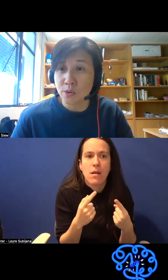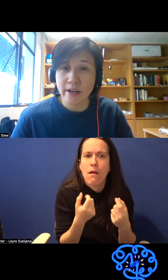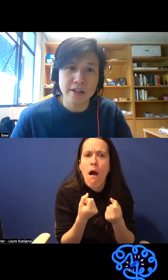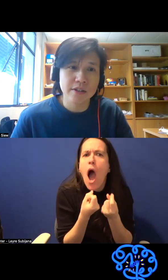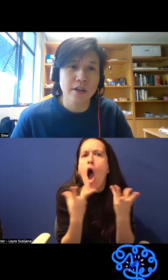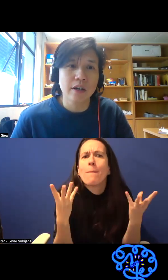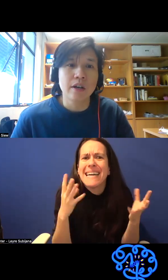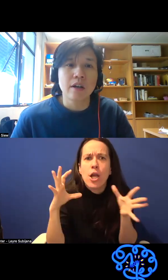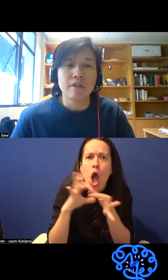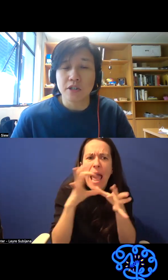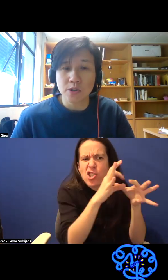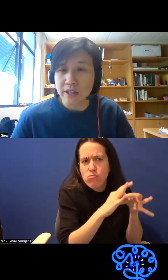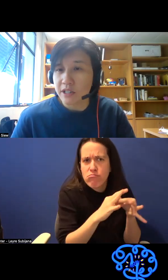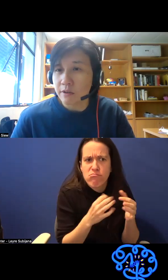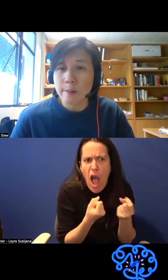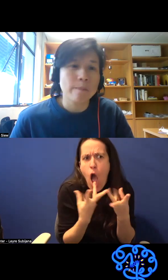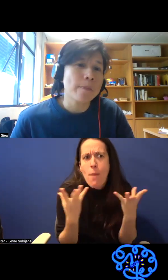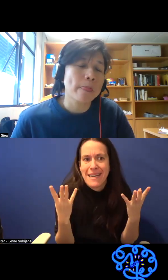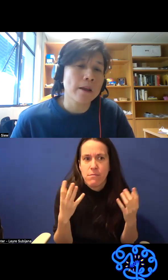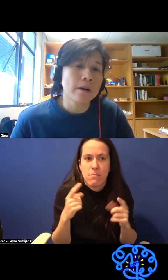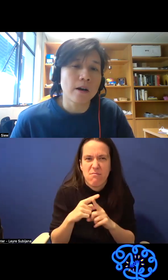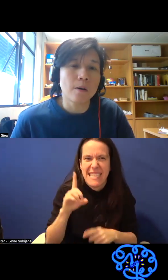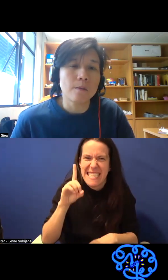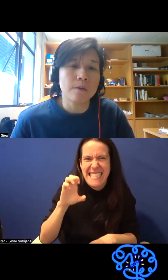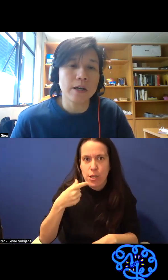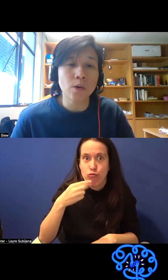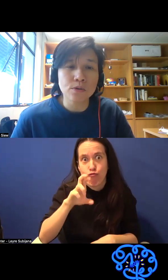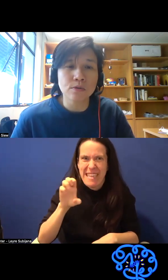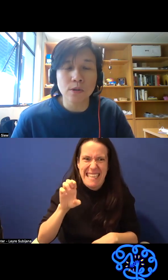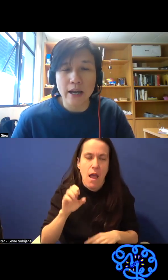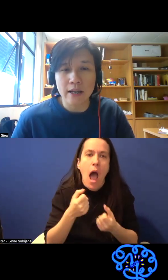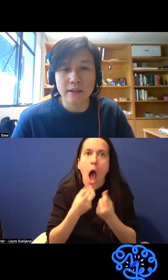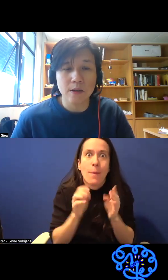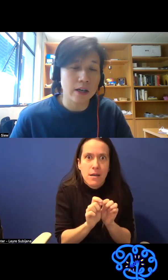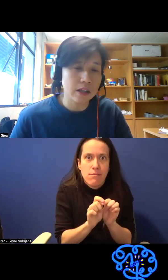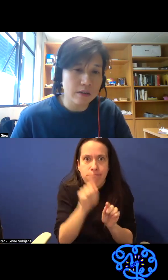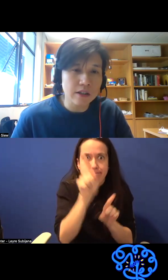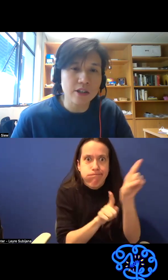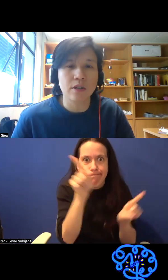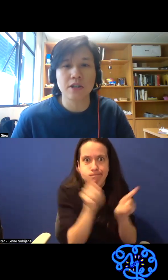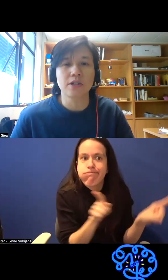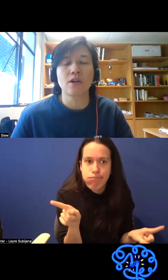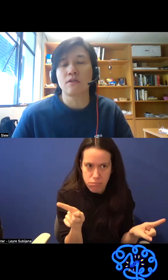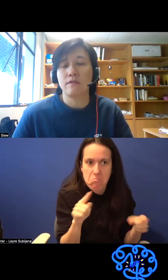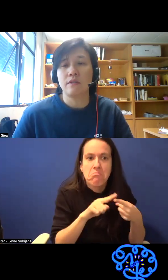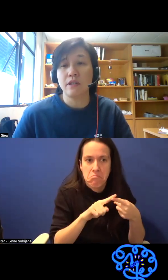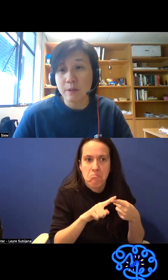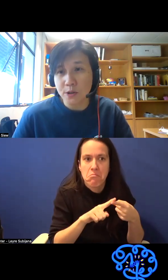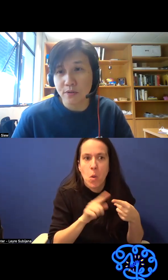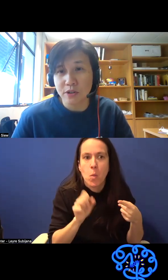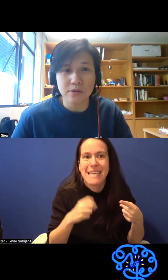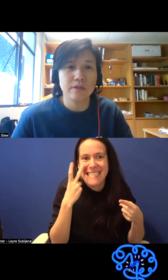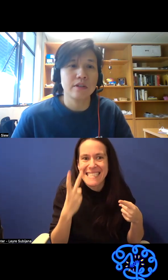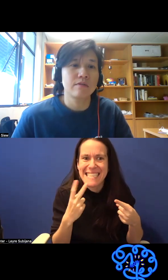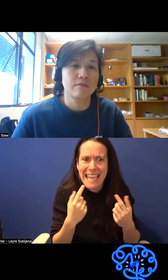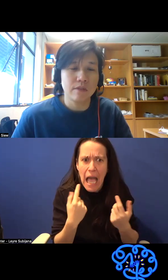a node has, which is known as degree. We can also look at the connectivity structure of the neighborhood